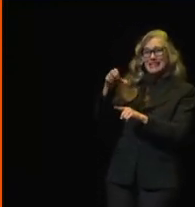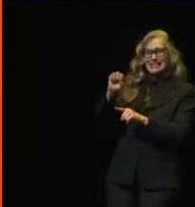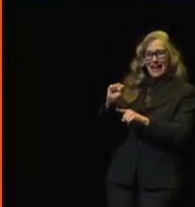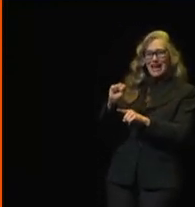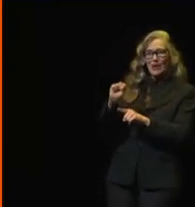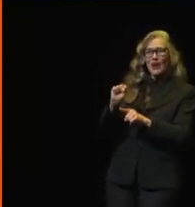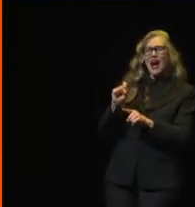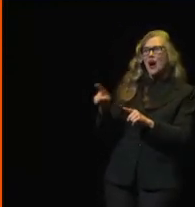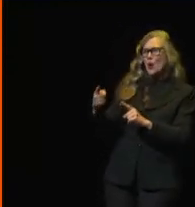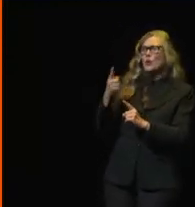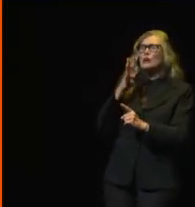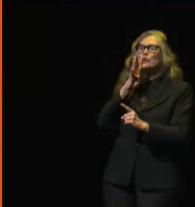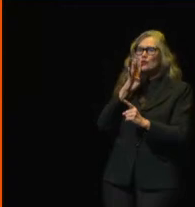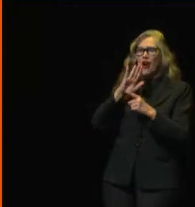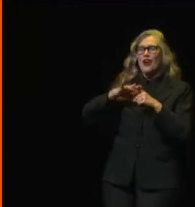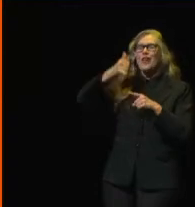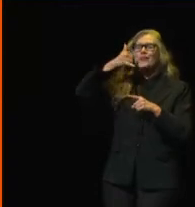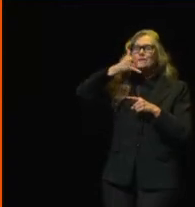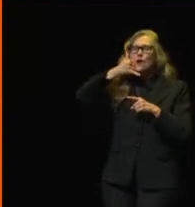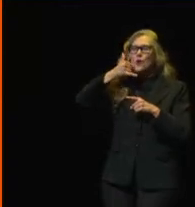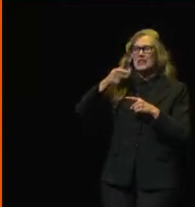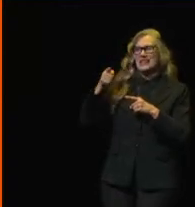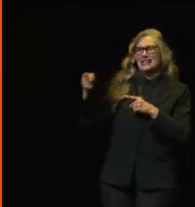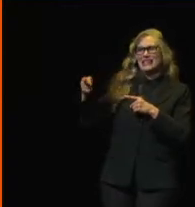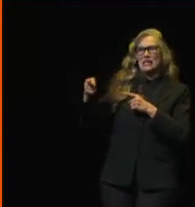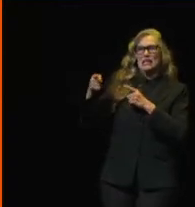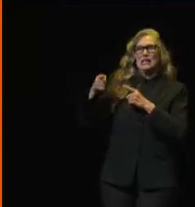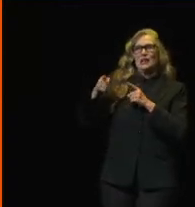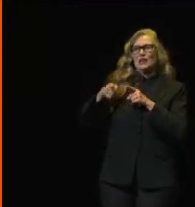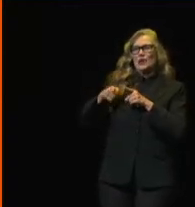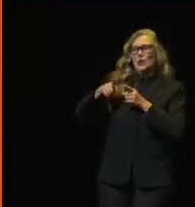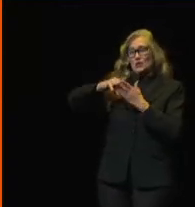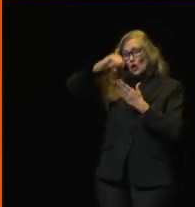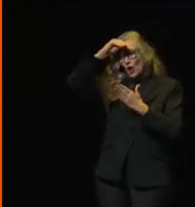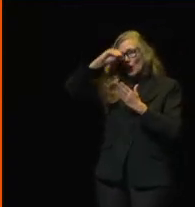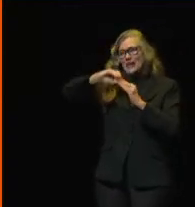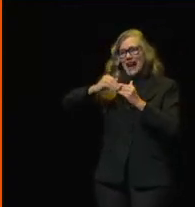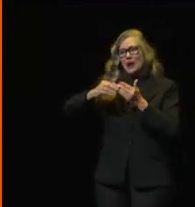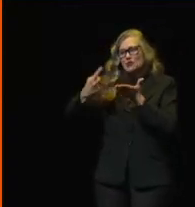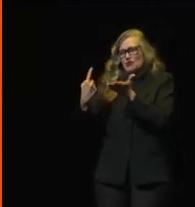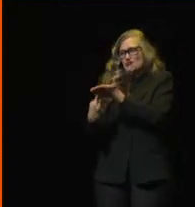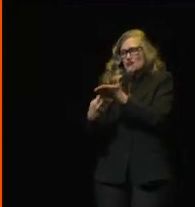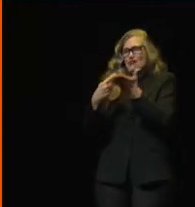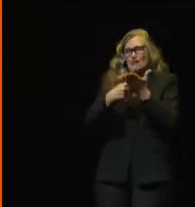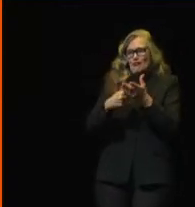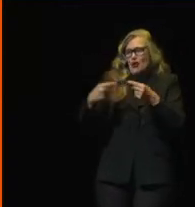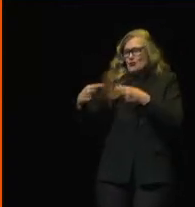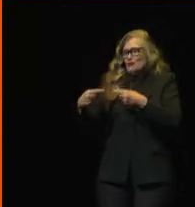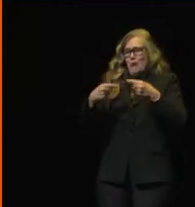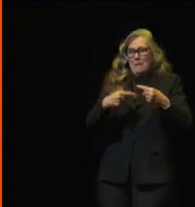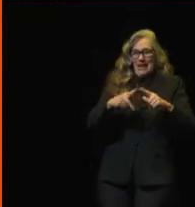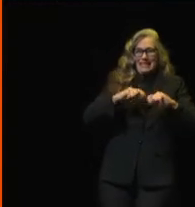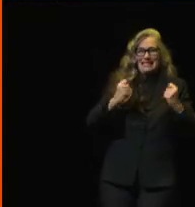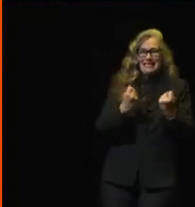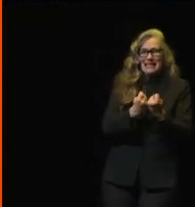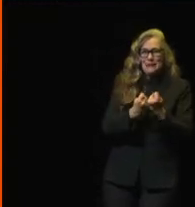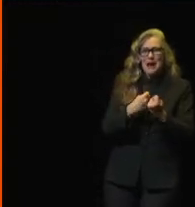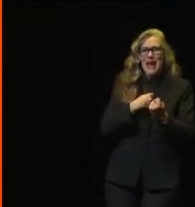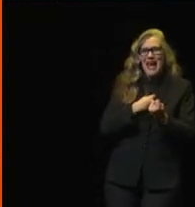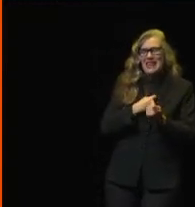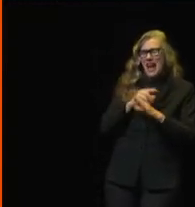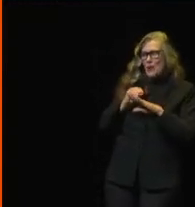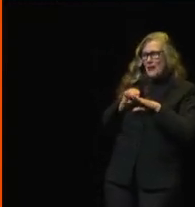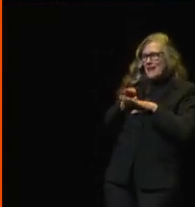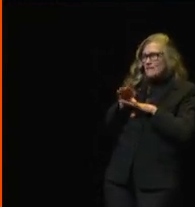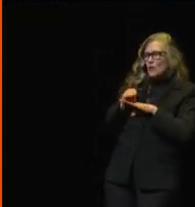team, and he was always the prepared debater. Knowing full well that with anyone I love and respect, I'll tear his work to pieces